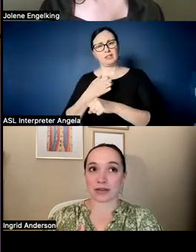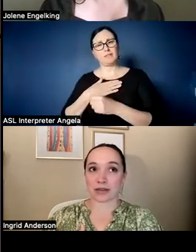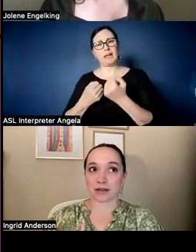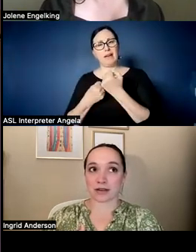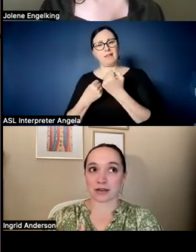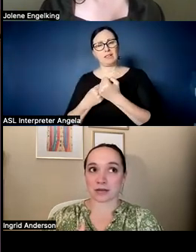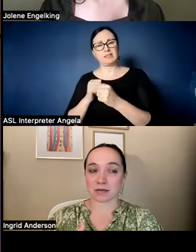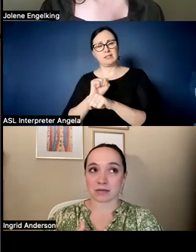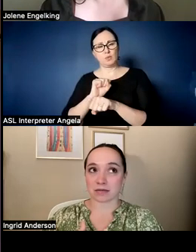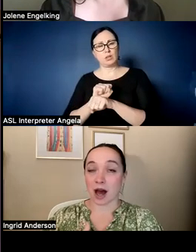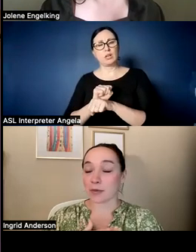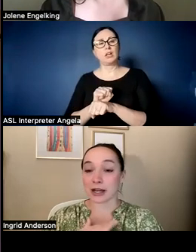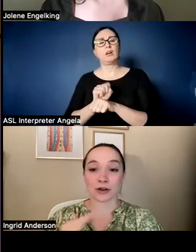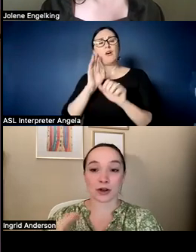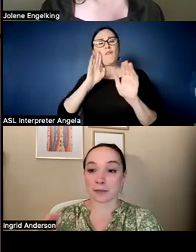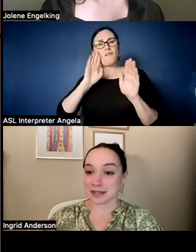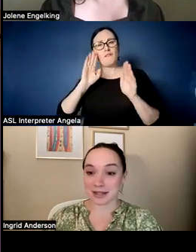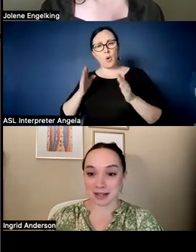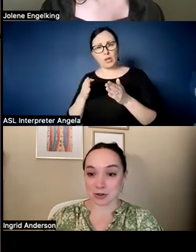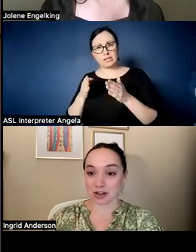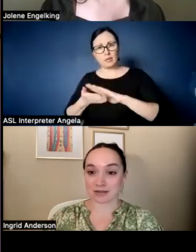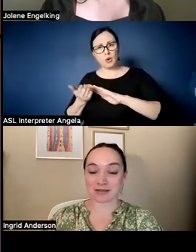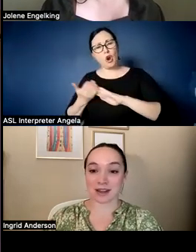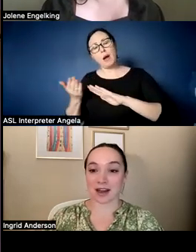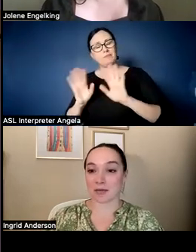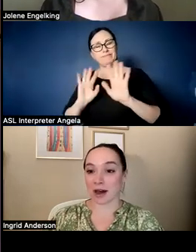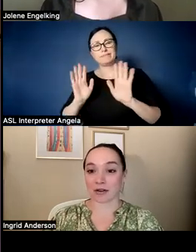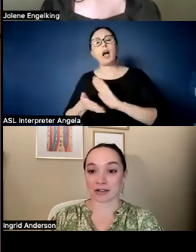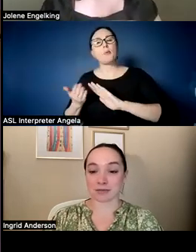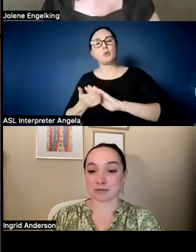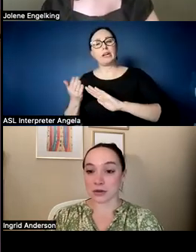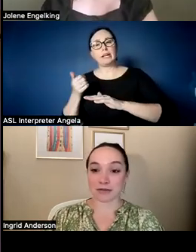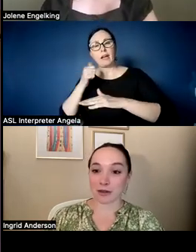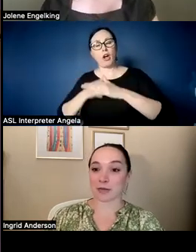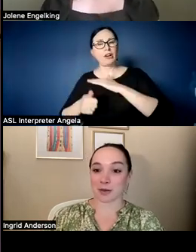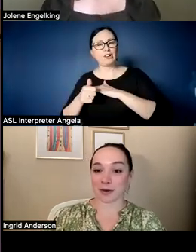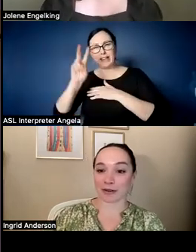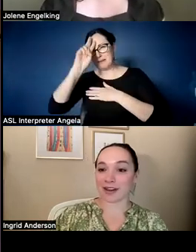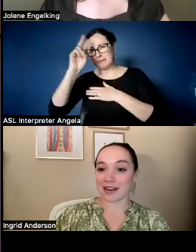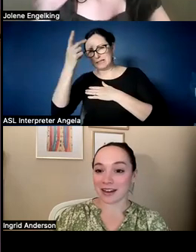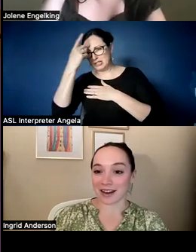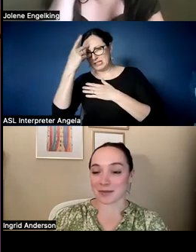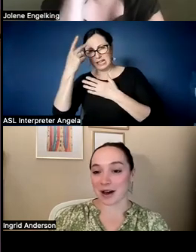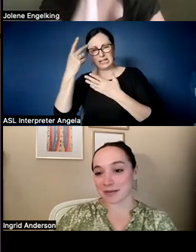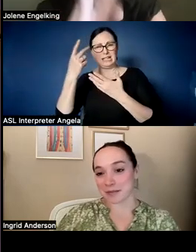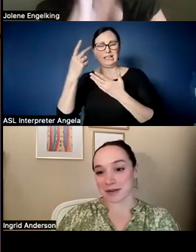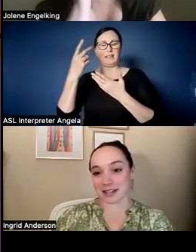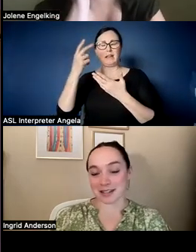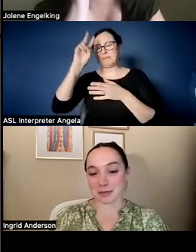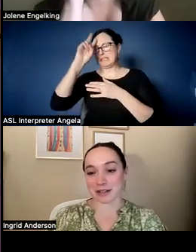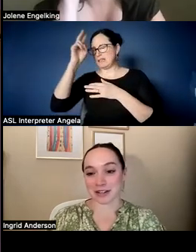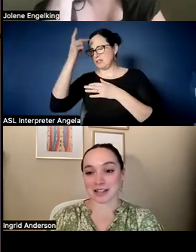with operating under a misconception about most of the other people on